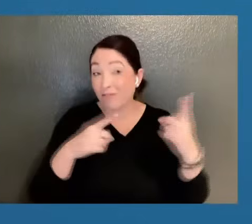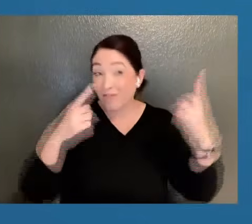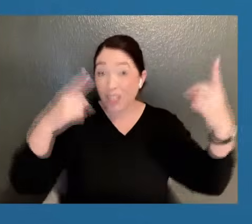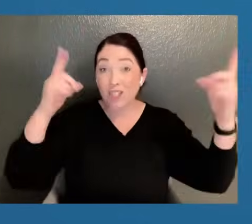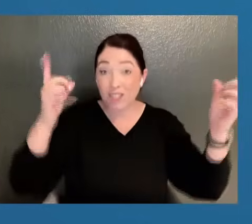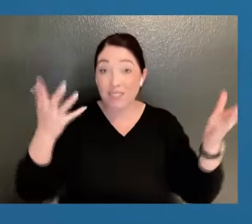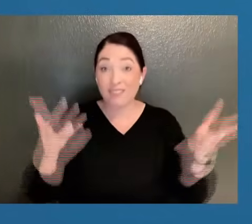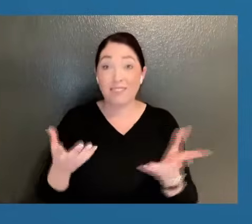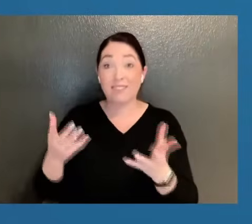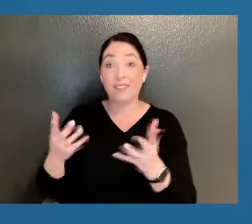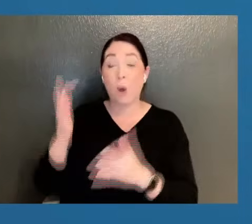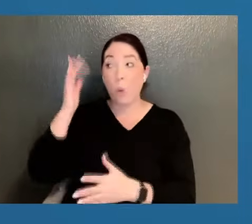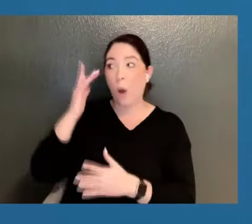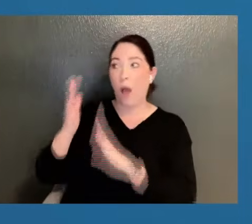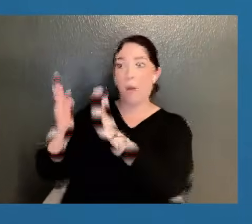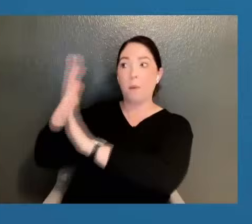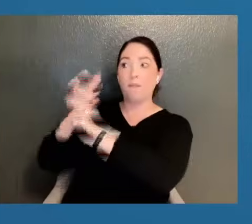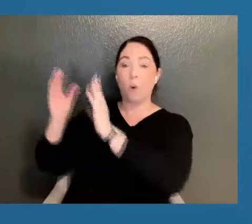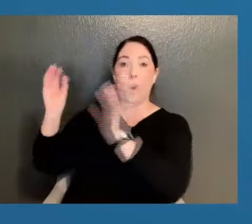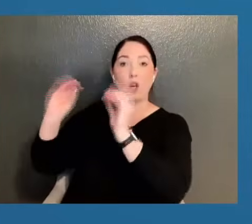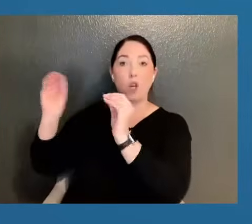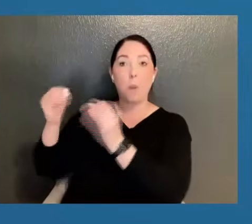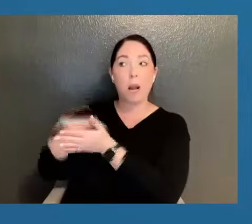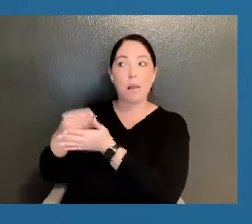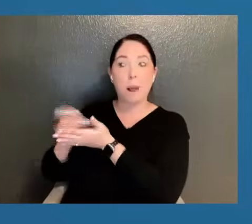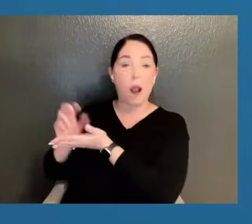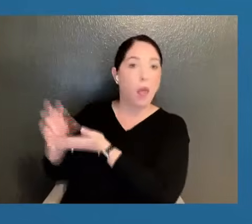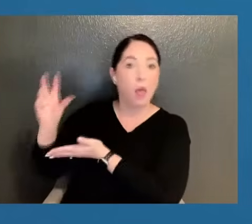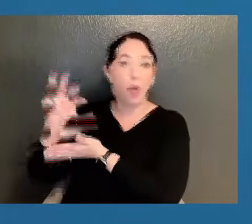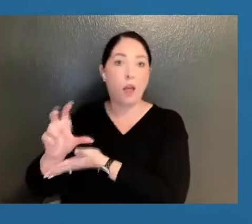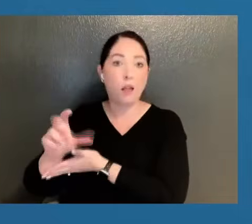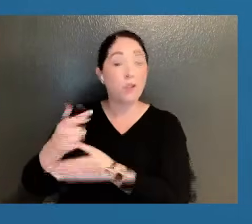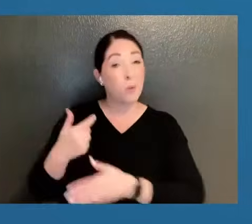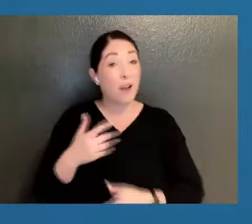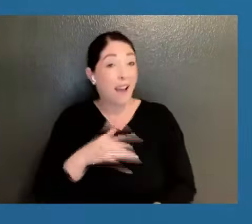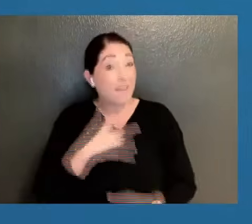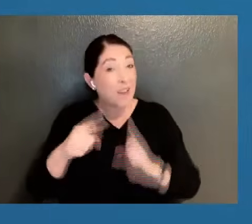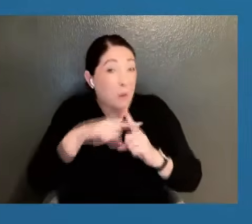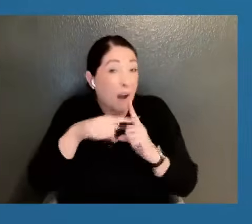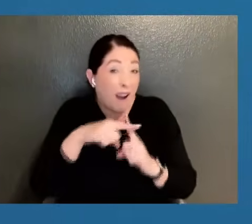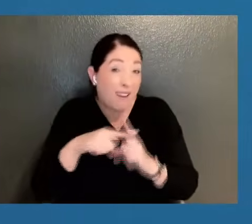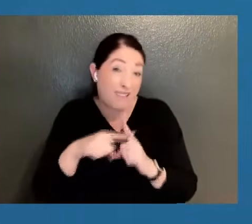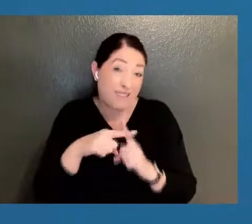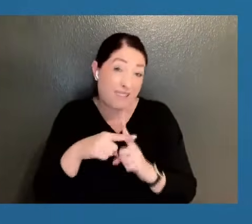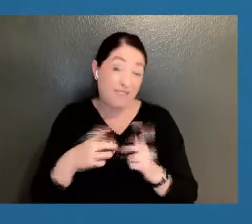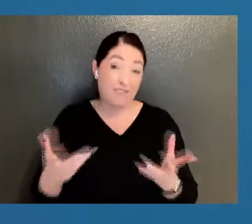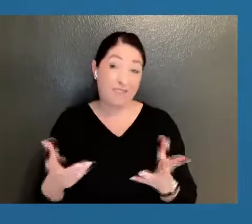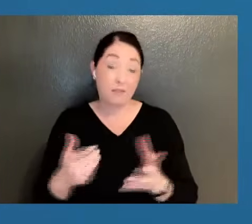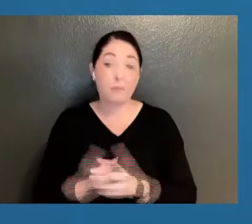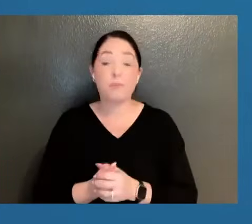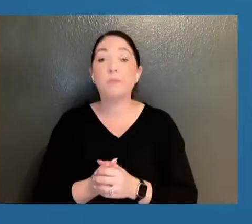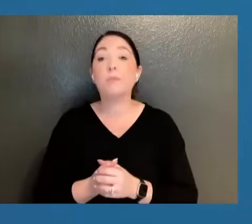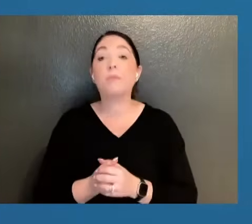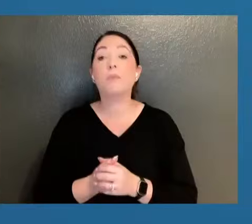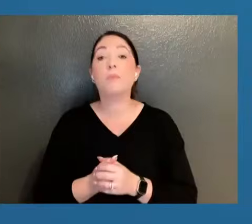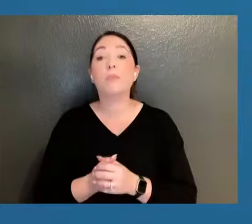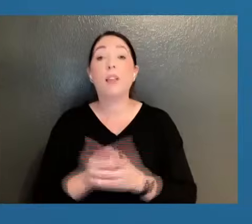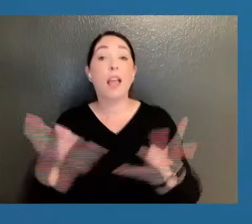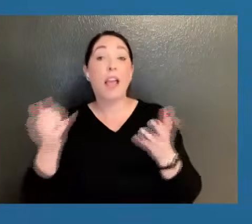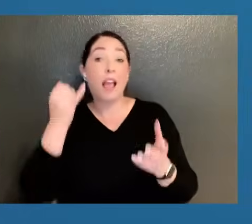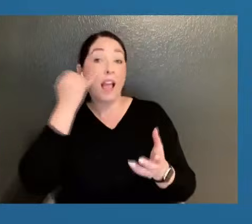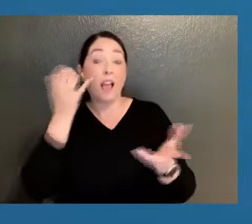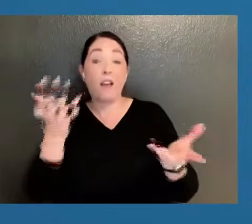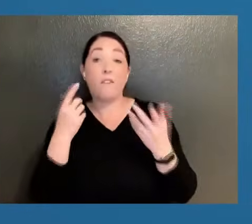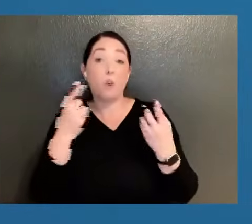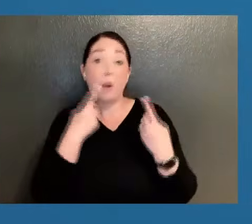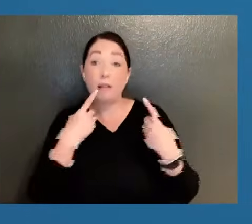money behind it and a plan behind it. I feel really positive about that. If you want to declare a state of emergency for the Jets, we get